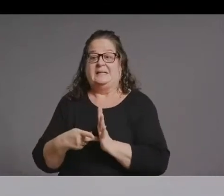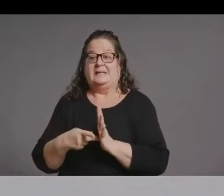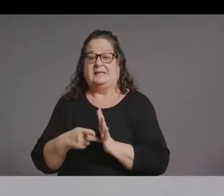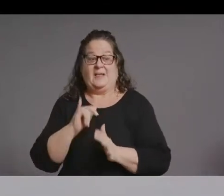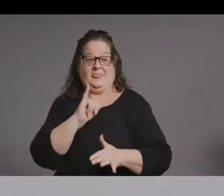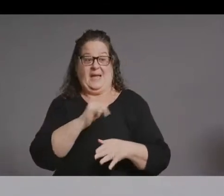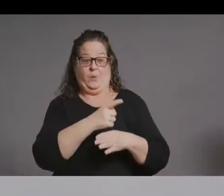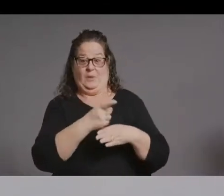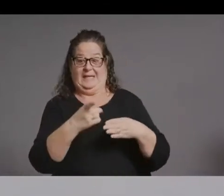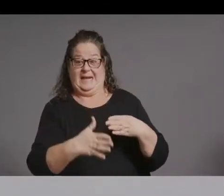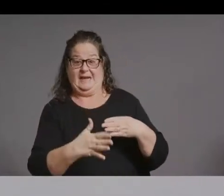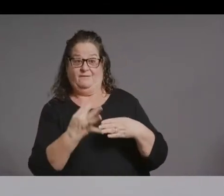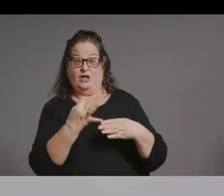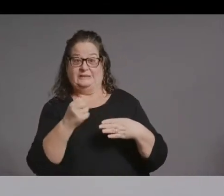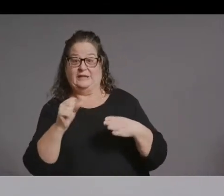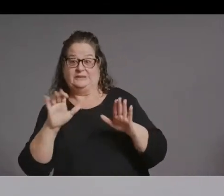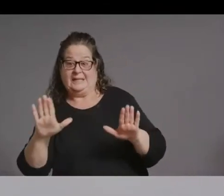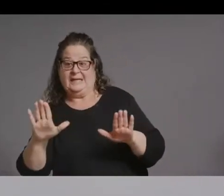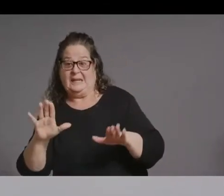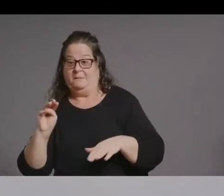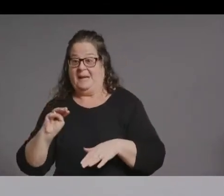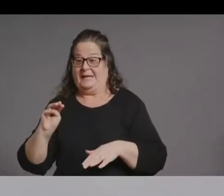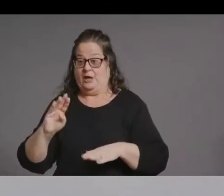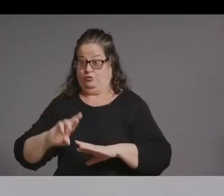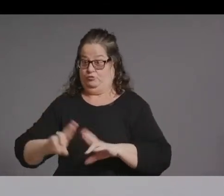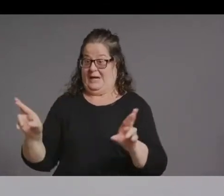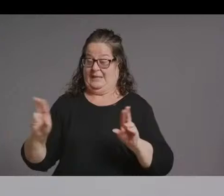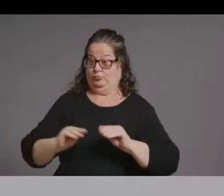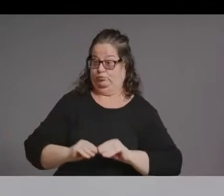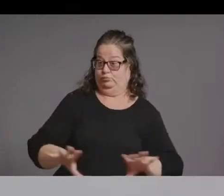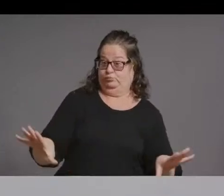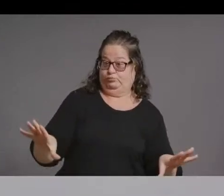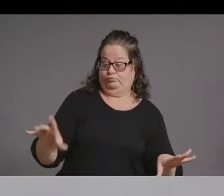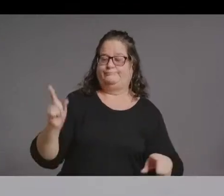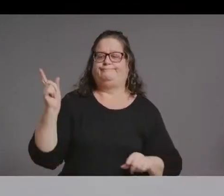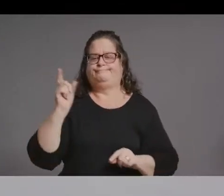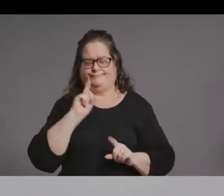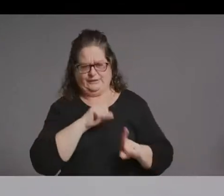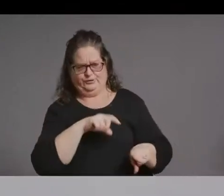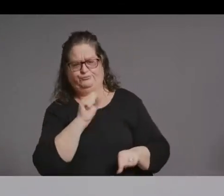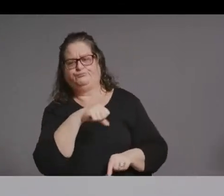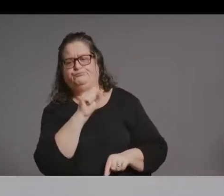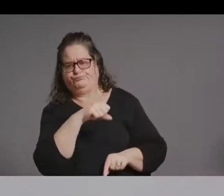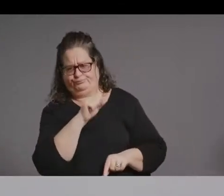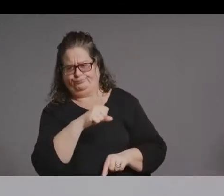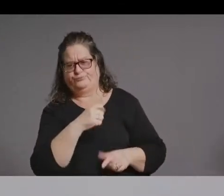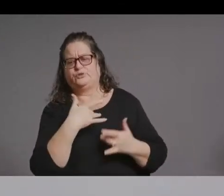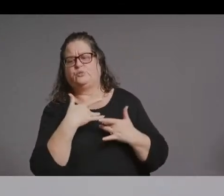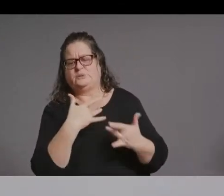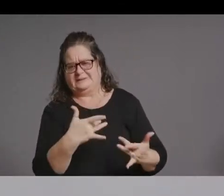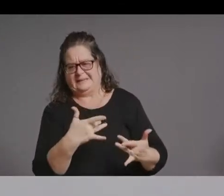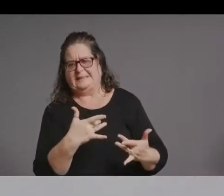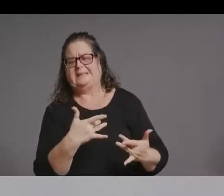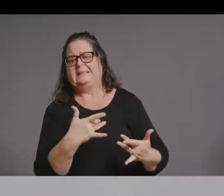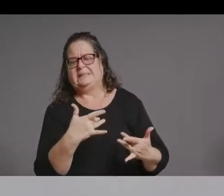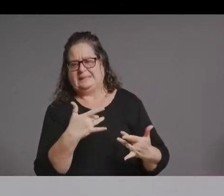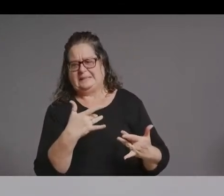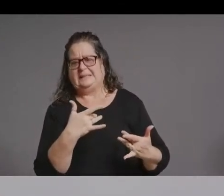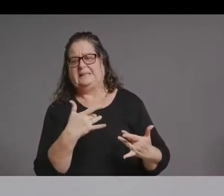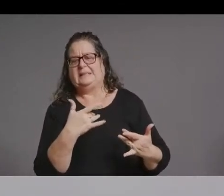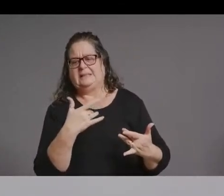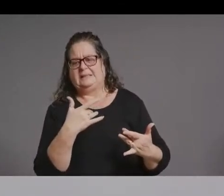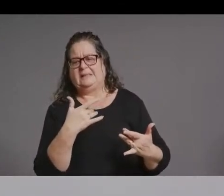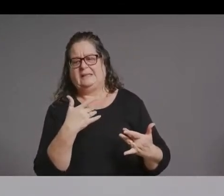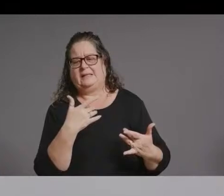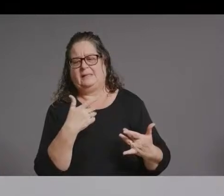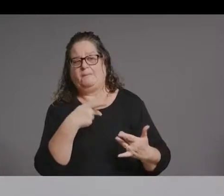so they're usually shipping them out over the weekend with us getting them, like, I think we either get like our Pfizer on Monday and